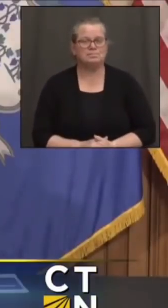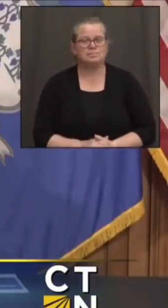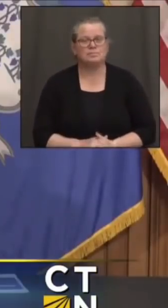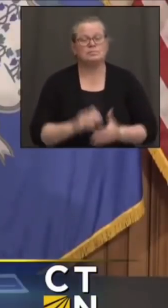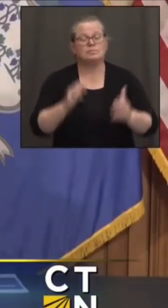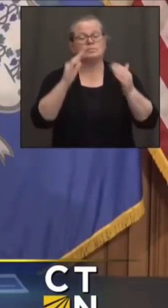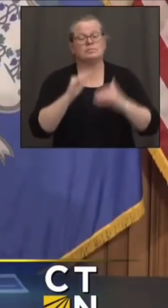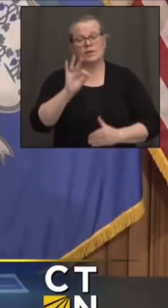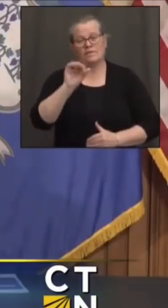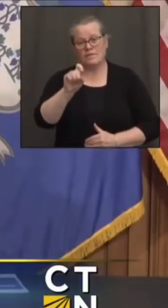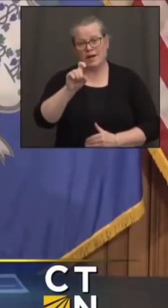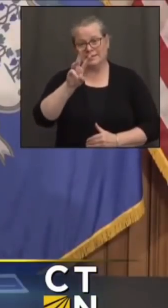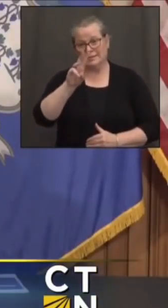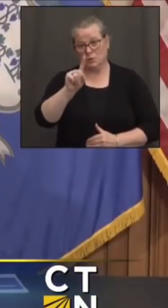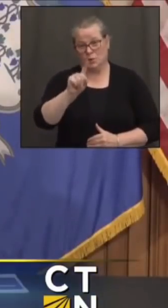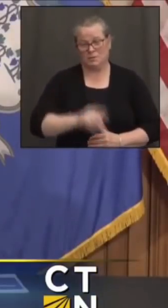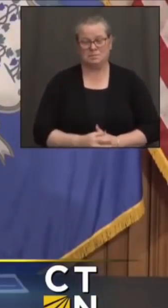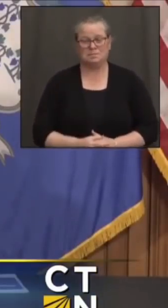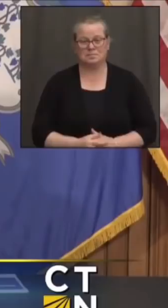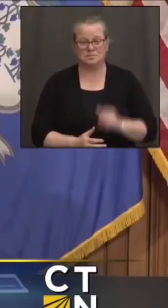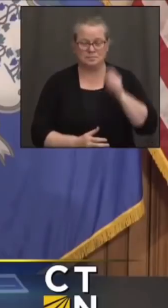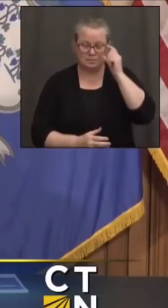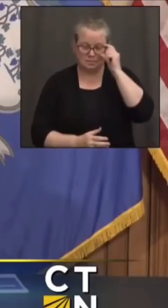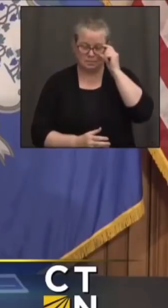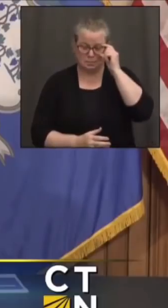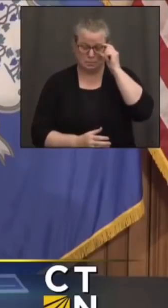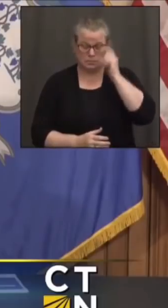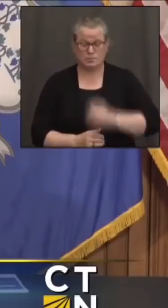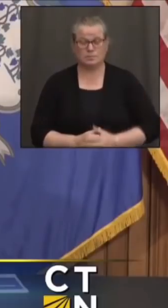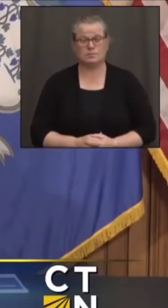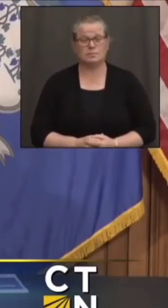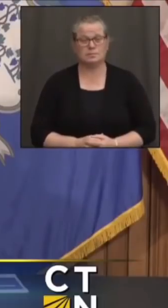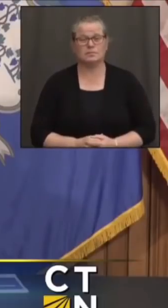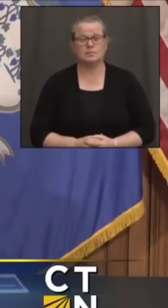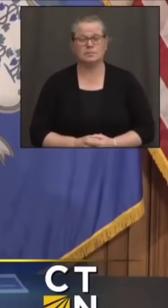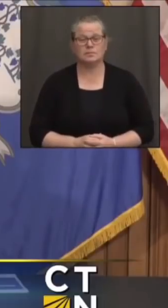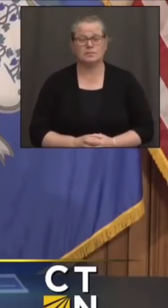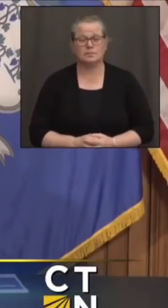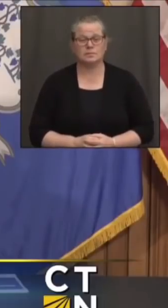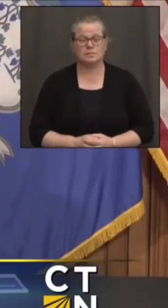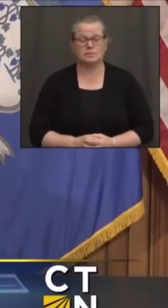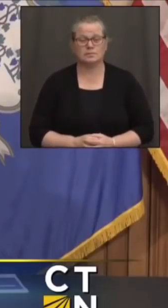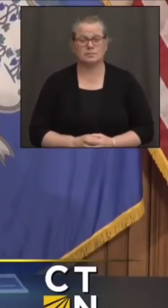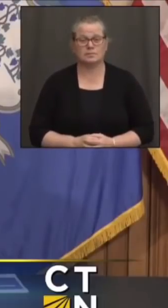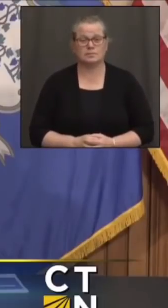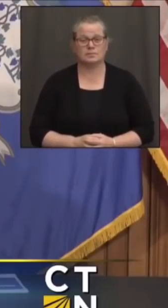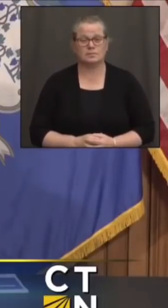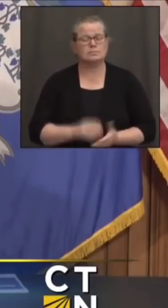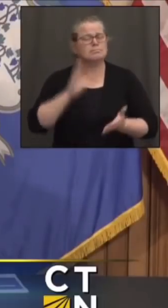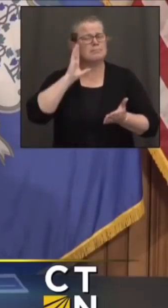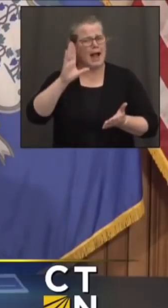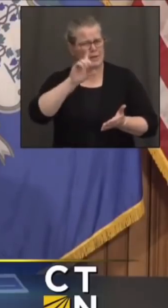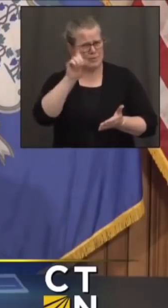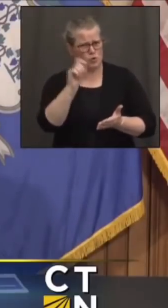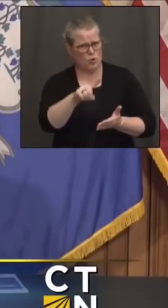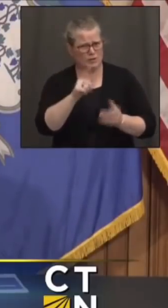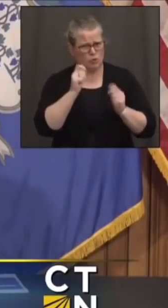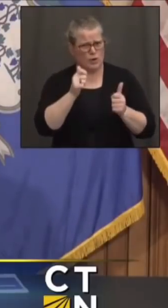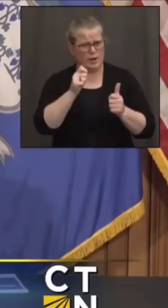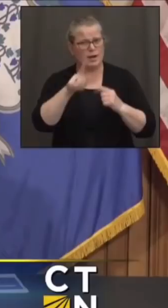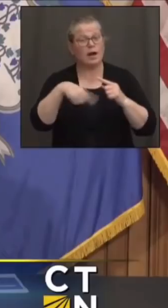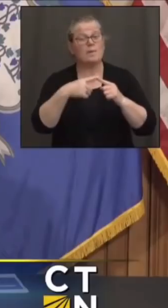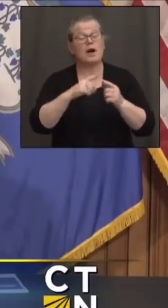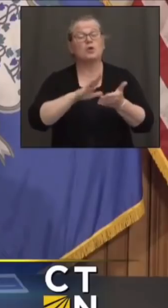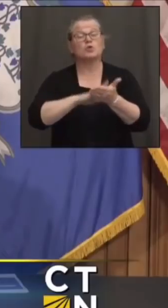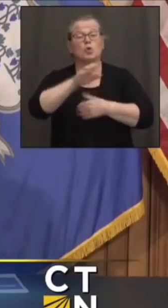Fox 61. Hi, I have a quick question about the fall school